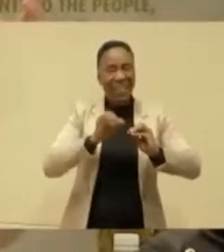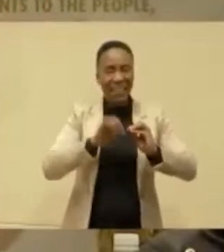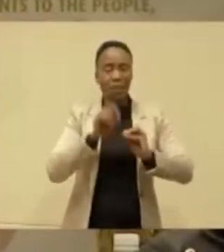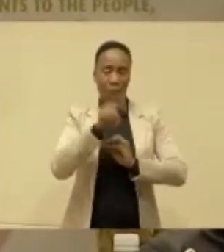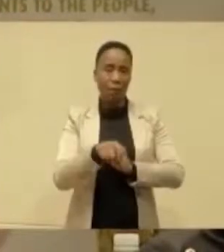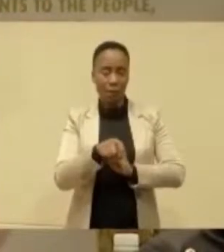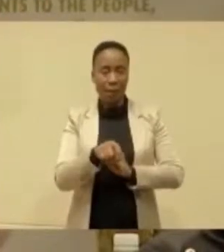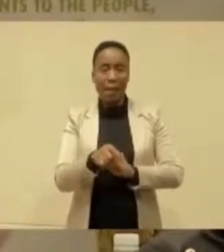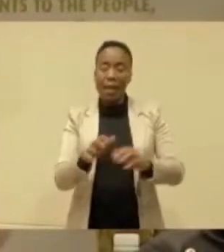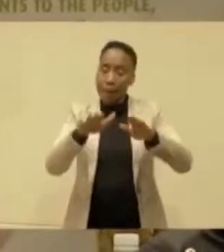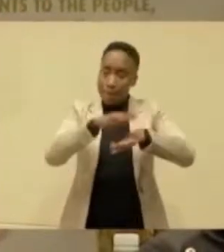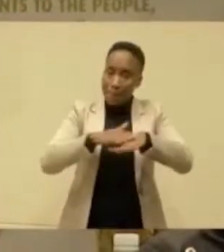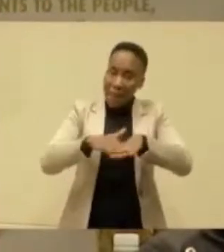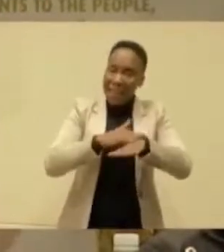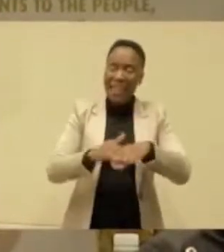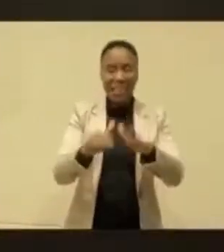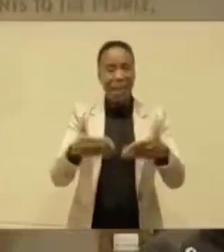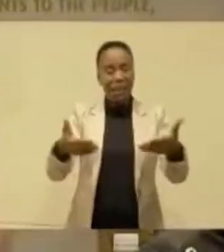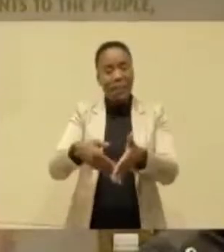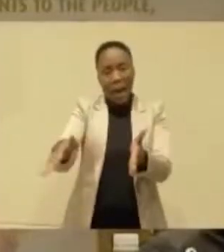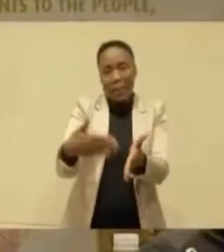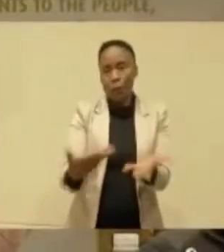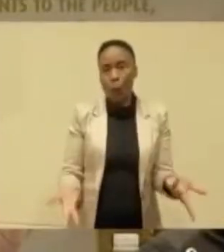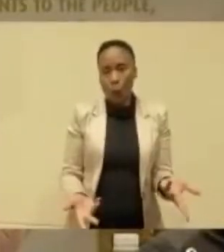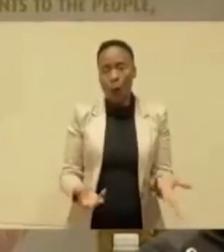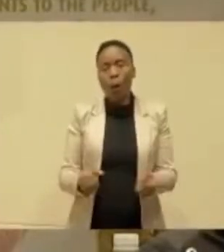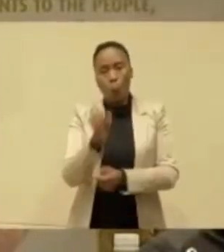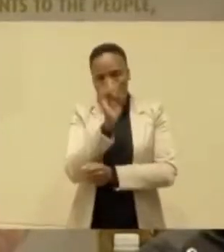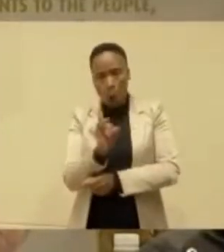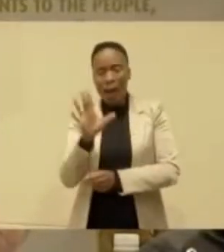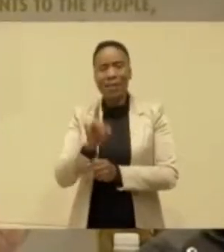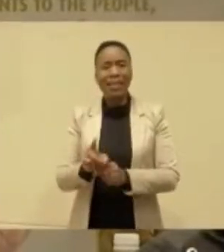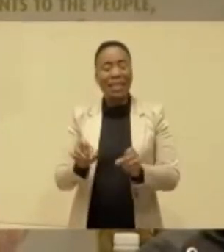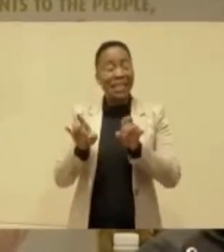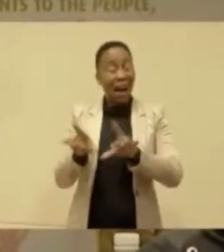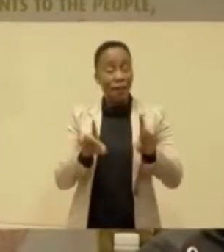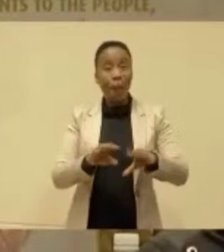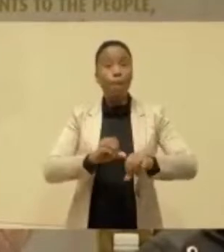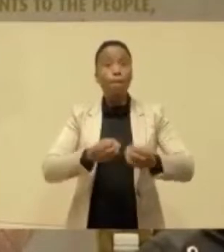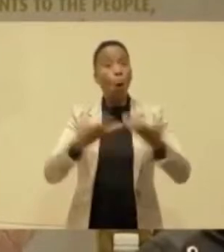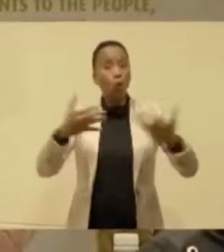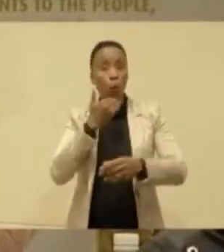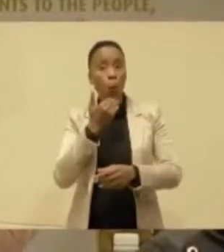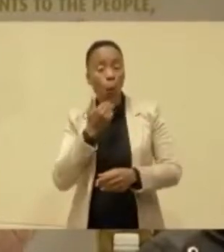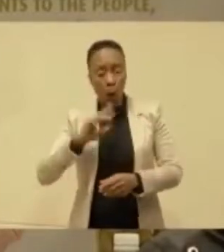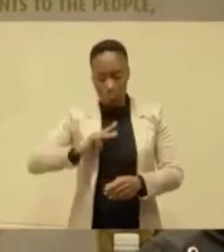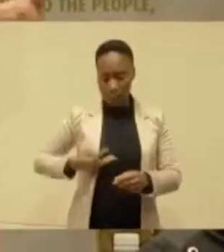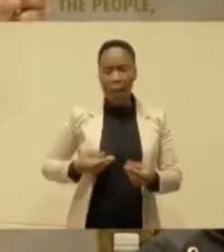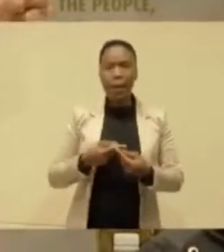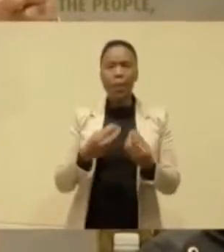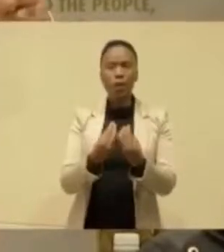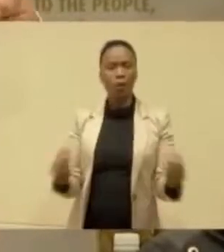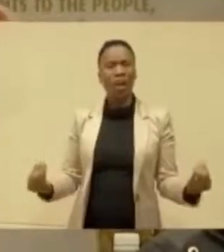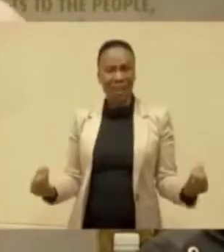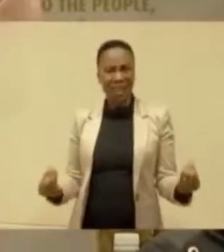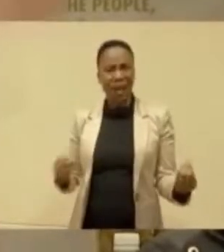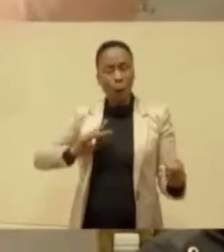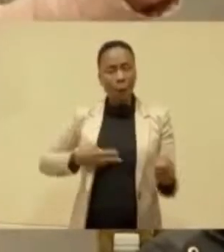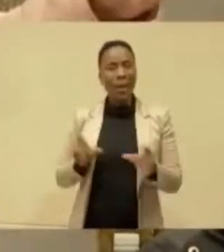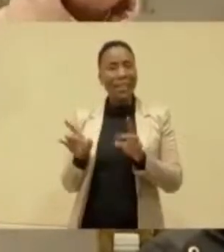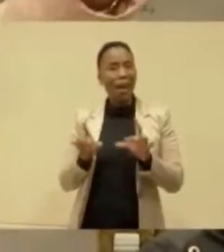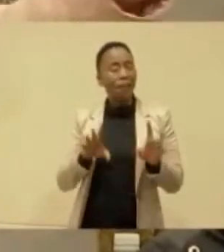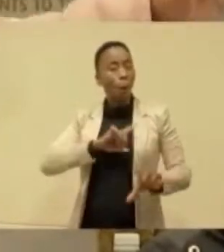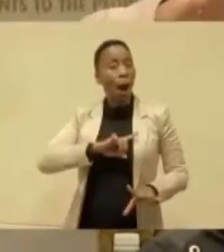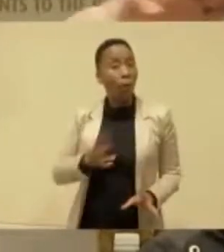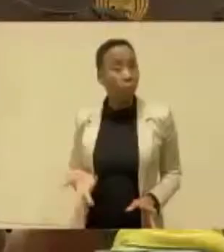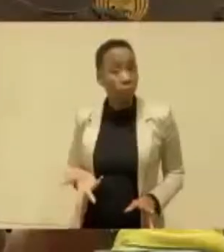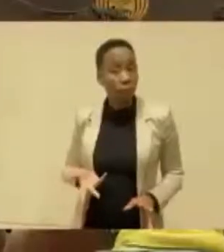of basic services the ones that will suffer the most is the women and the children and why is women suffering i don't